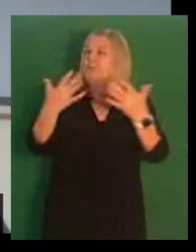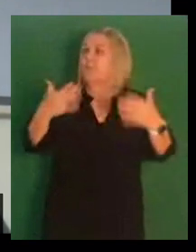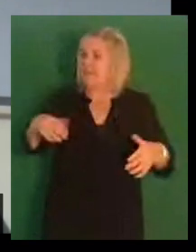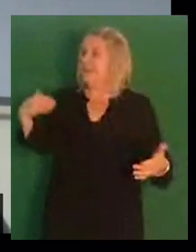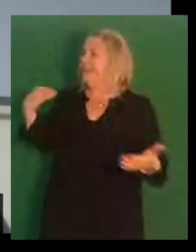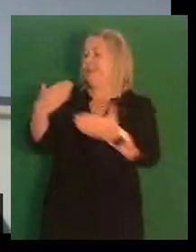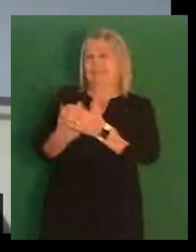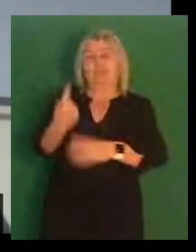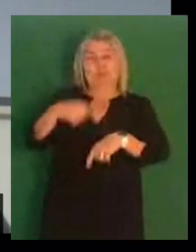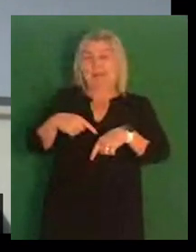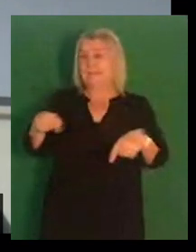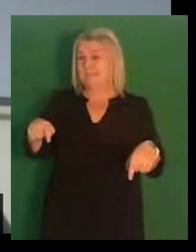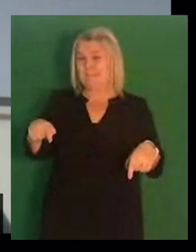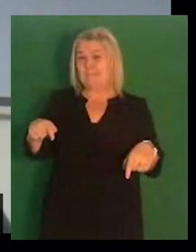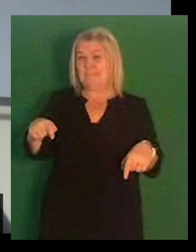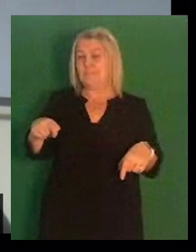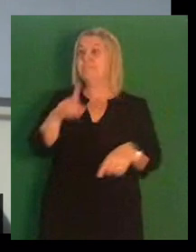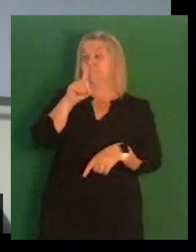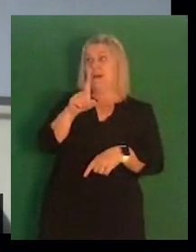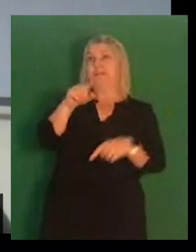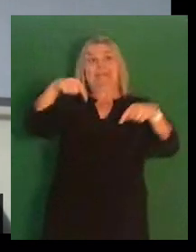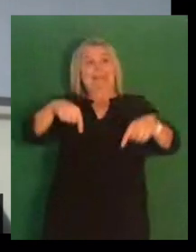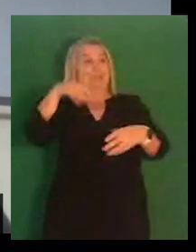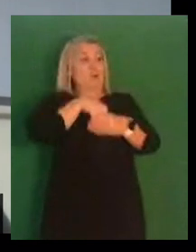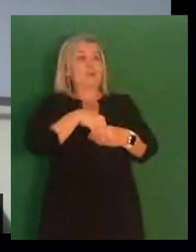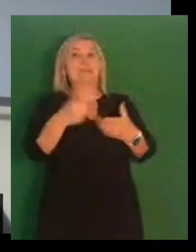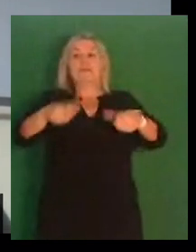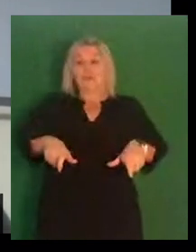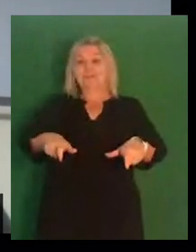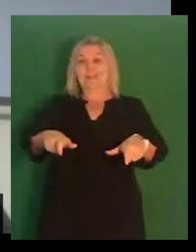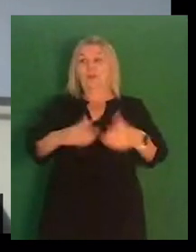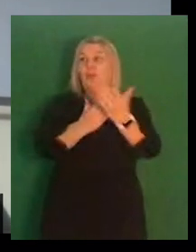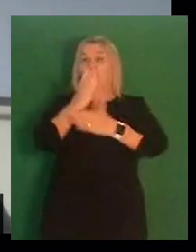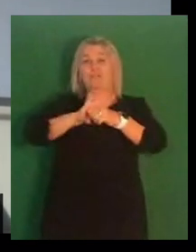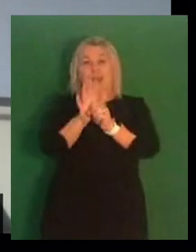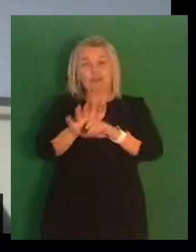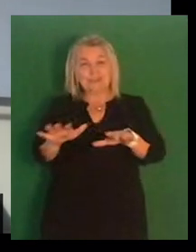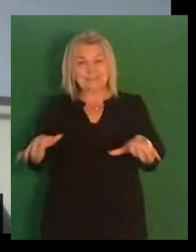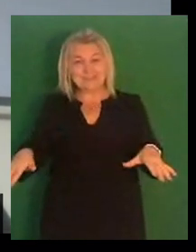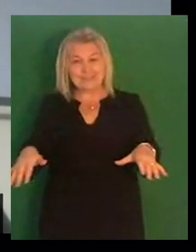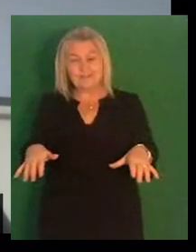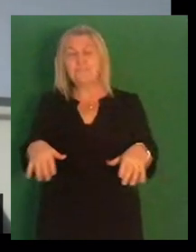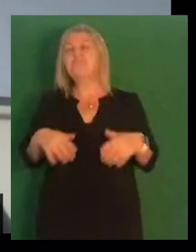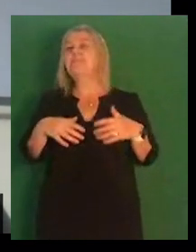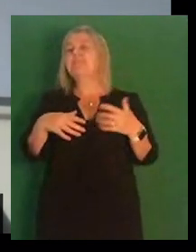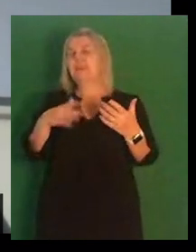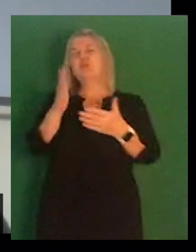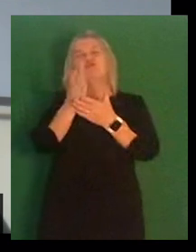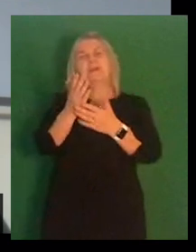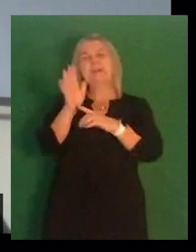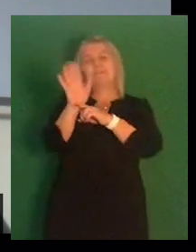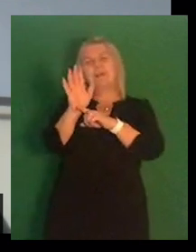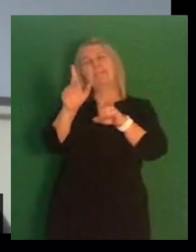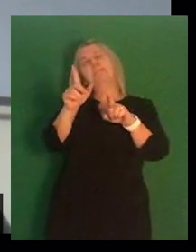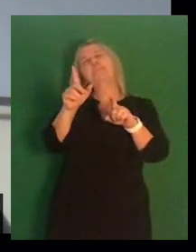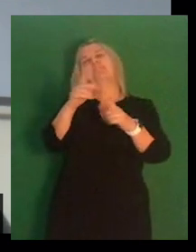but yet we did it within the context of the lockdown. And it is a filmic love letter to the act